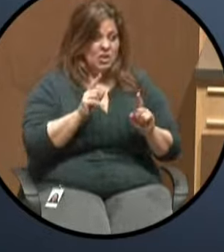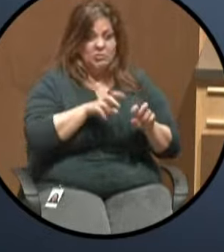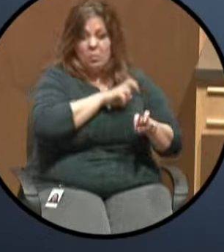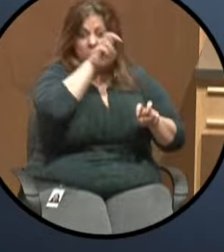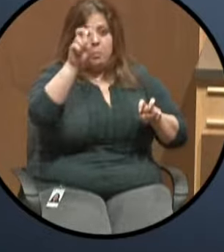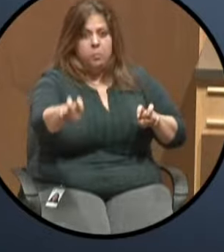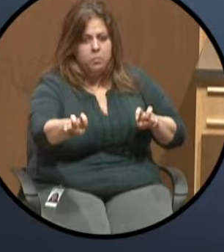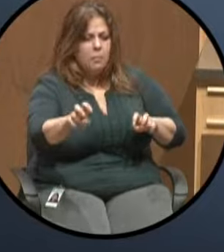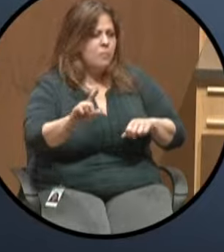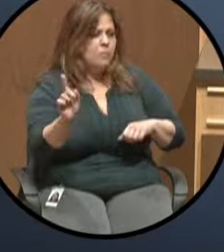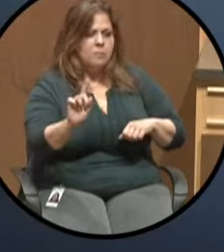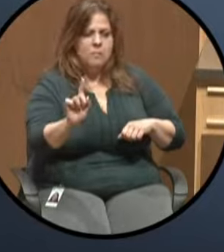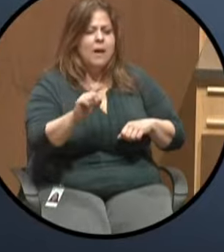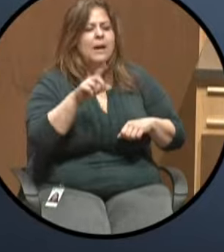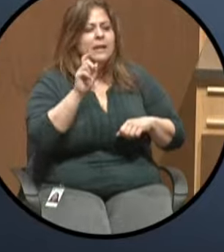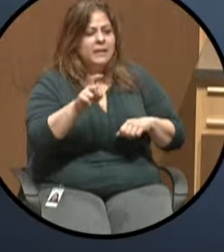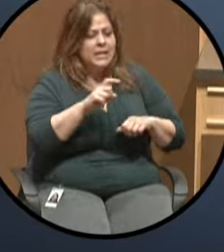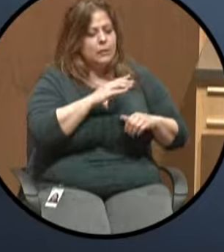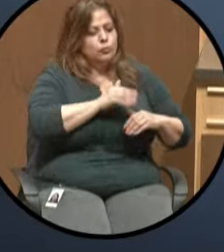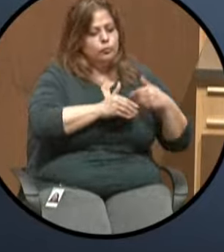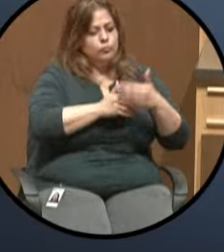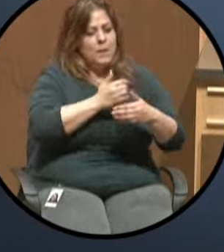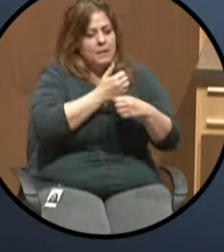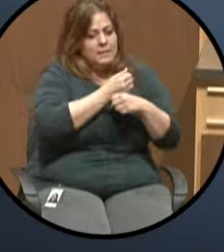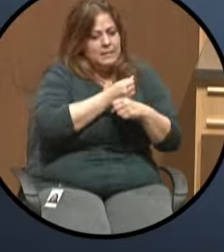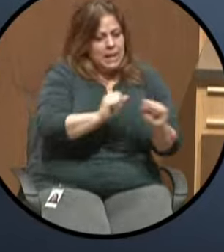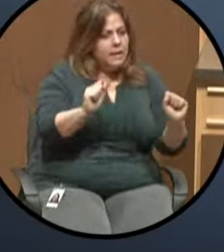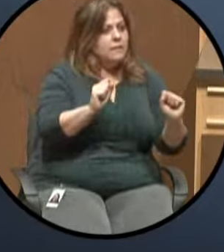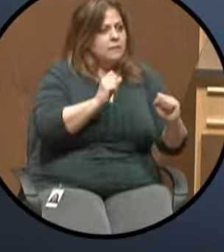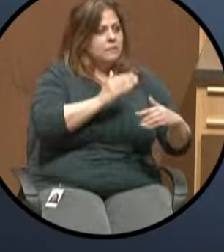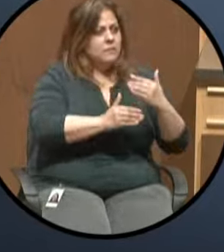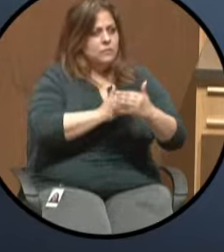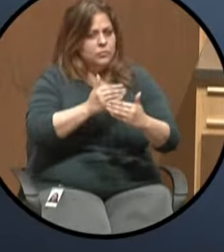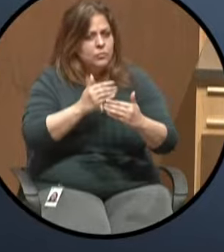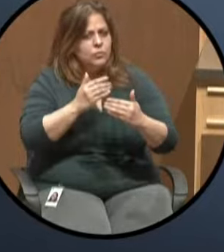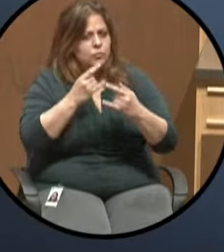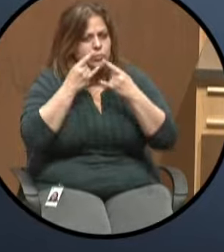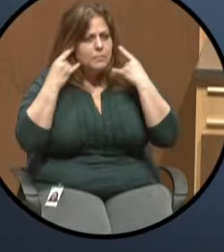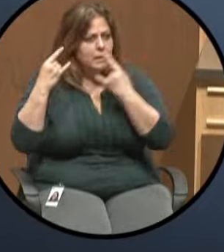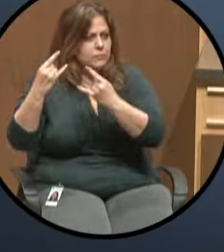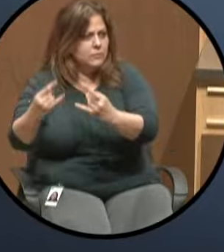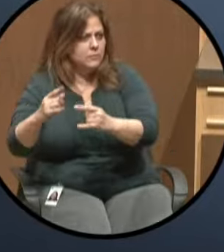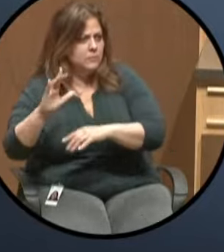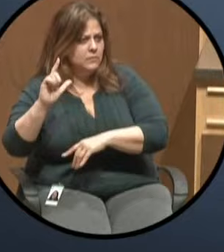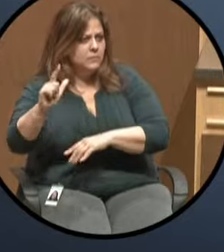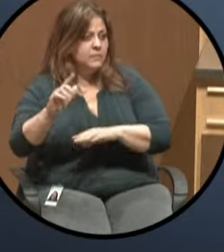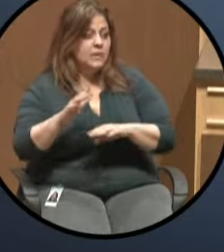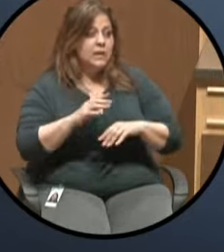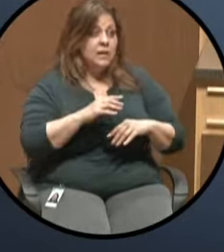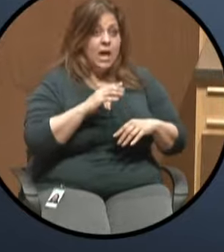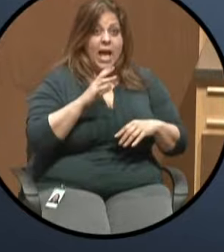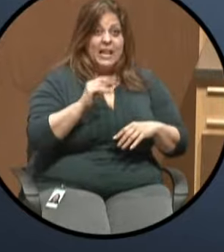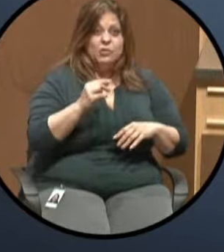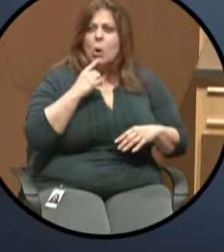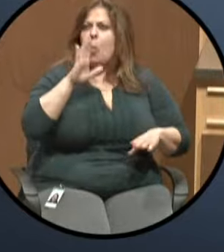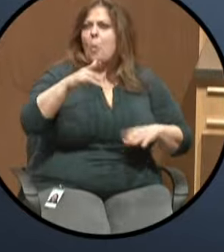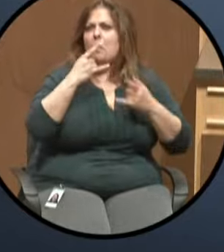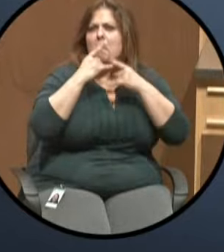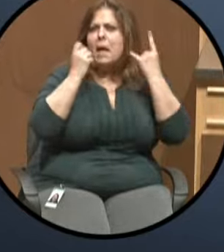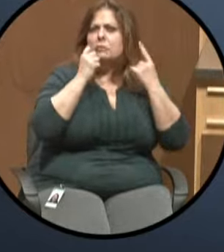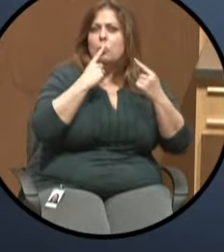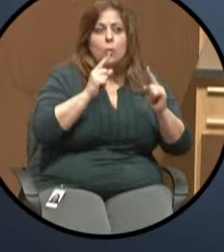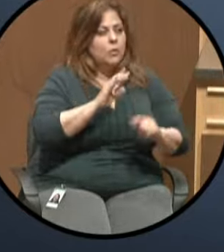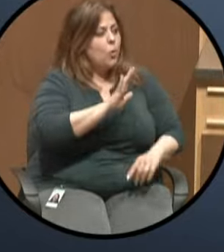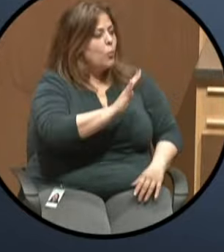safe to do so when community transmission has decreased. To say that masks don't work is just wrong. But we